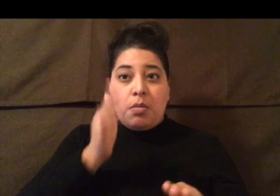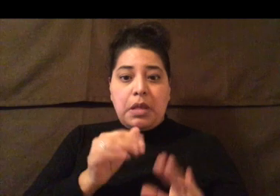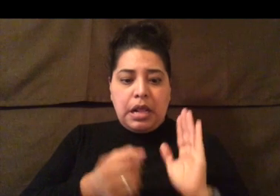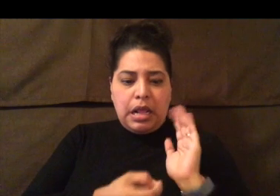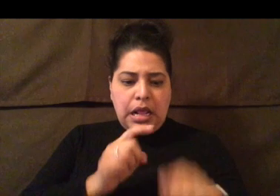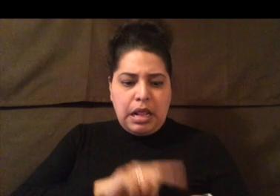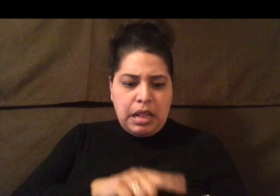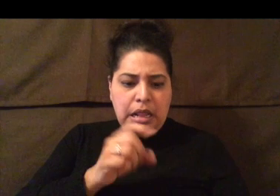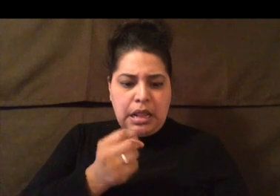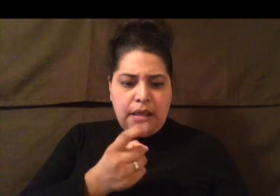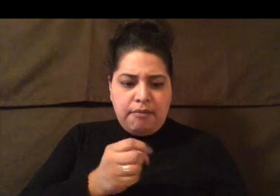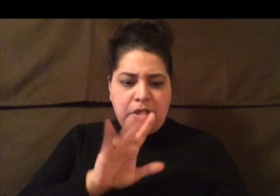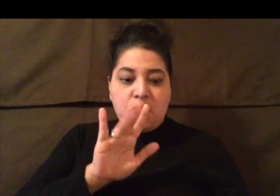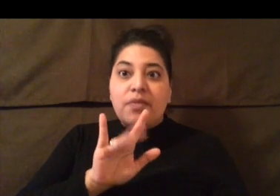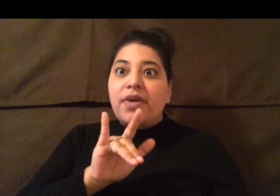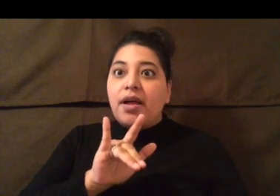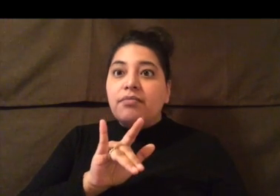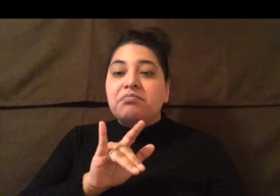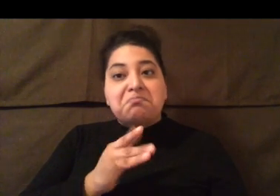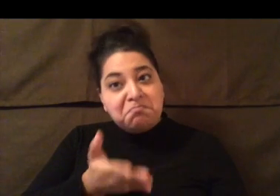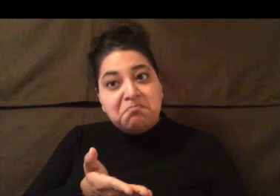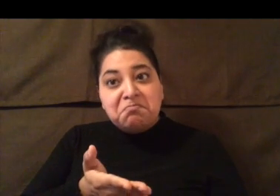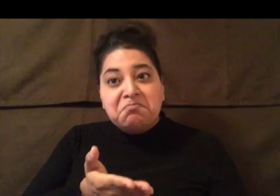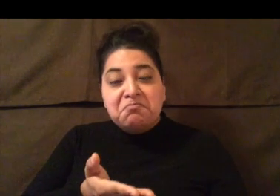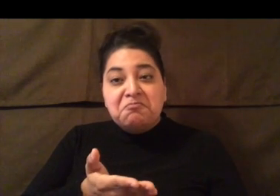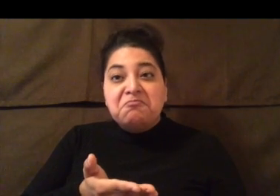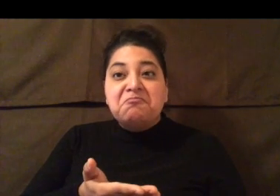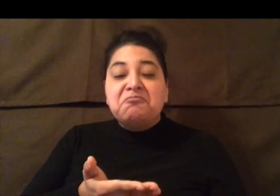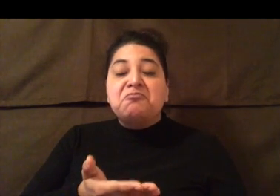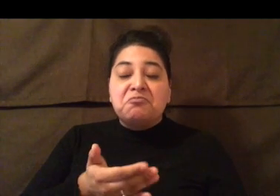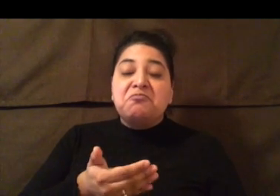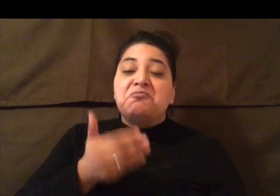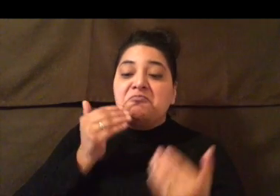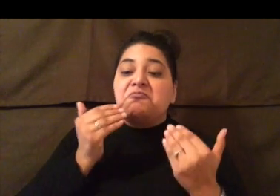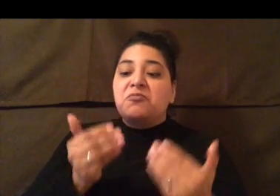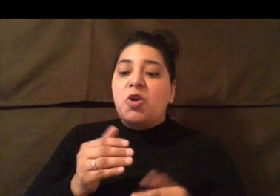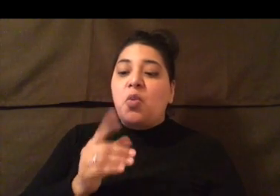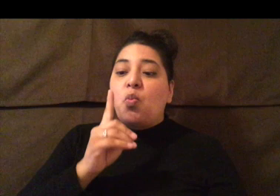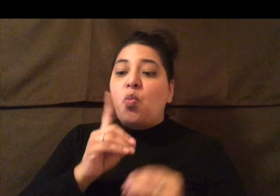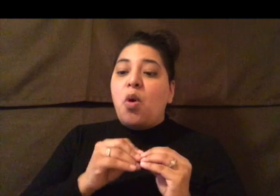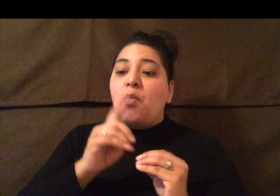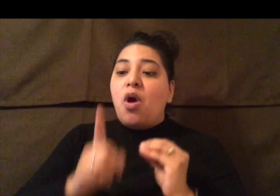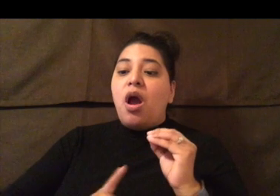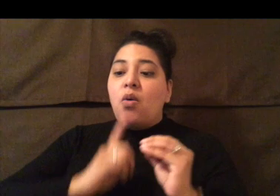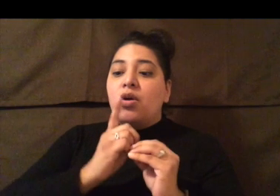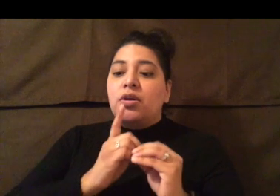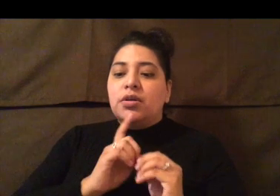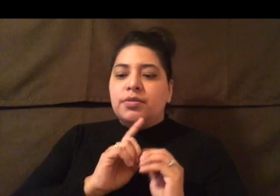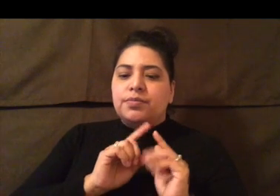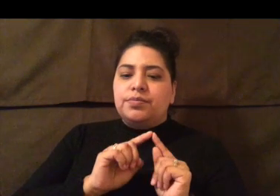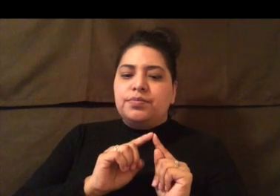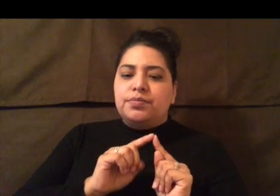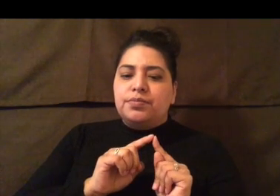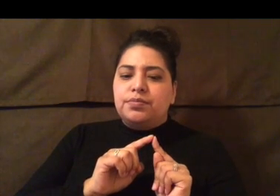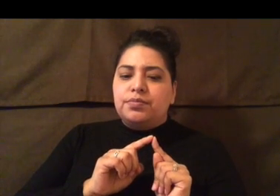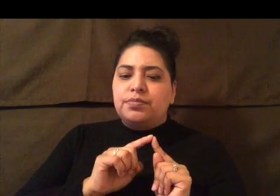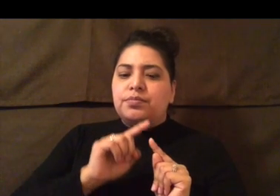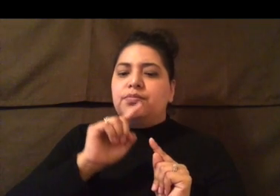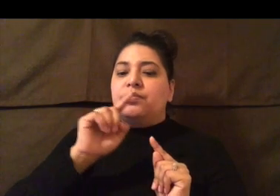be 11:25. Okay, doing pretty good. Let's do another hour